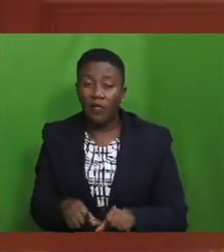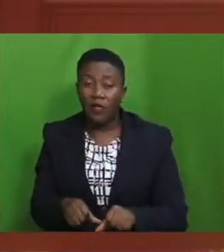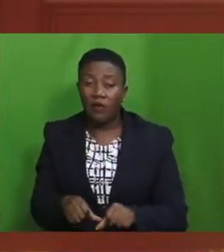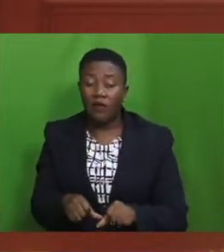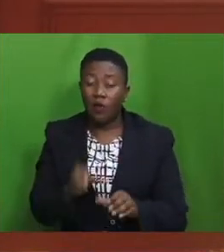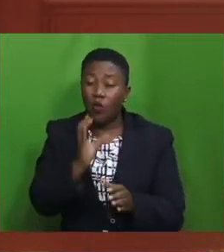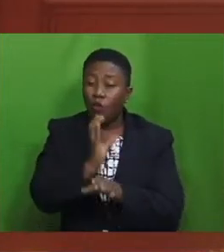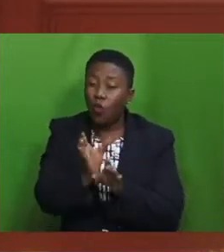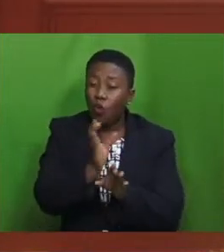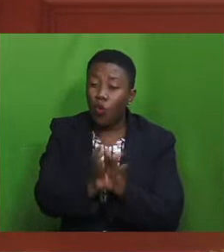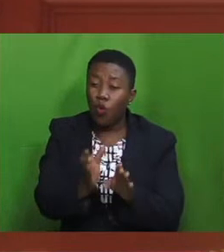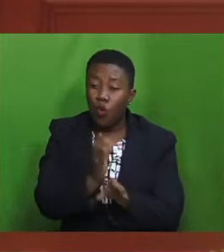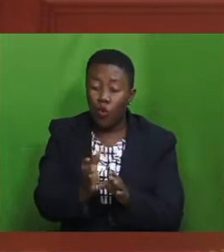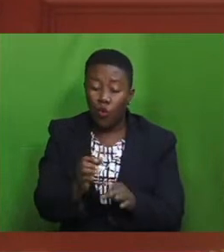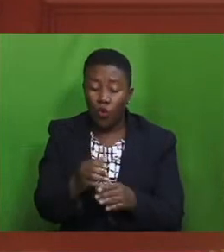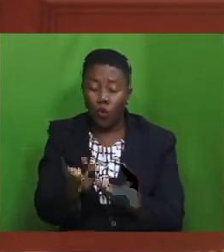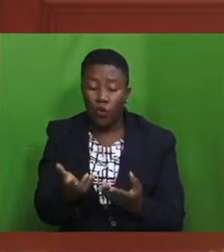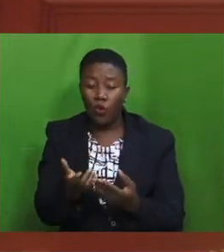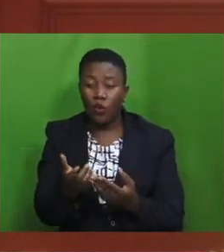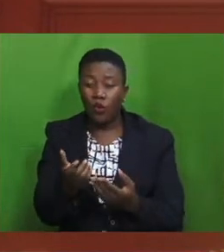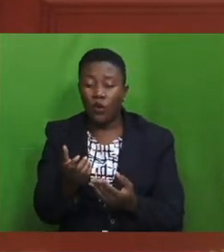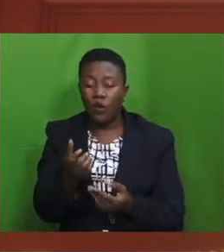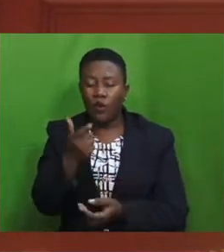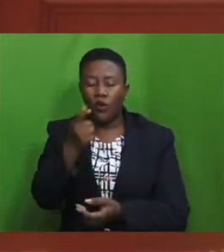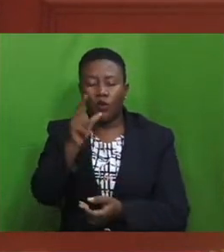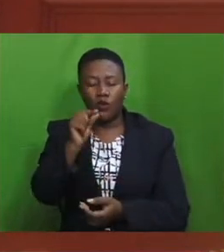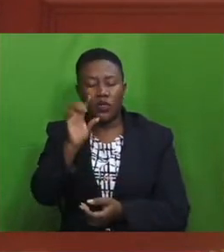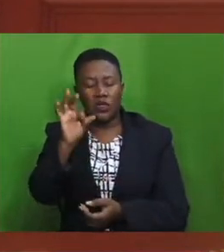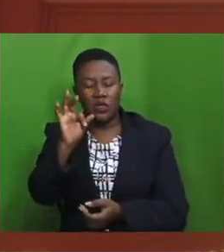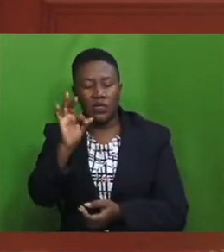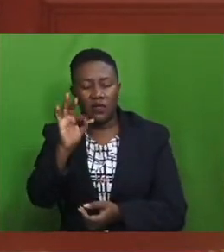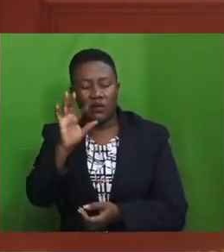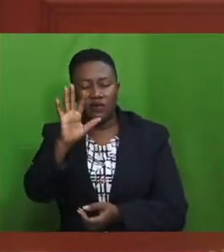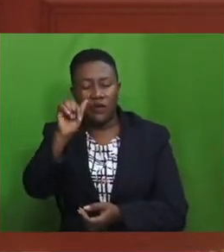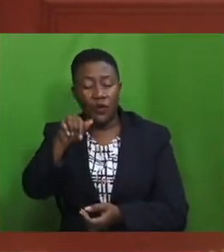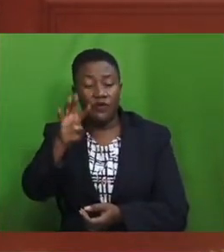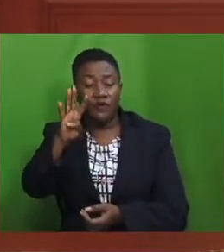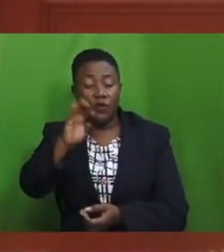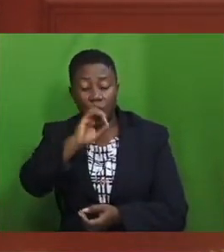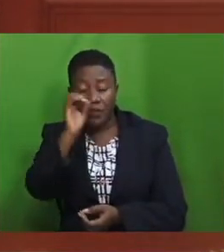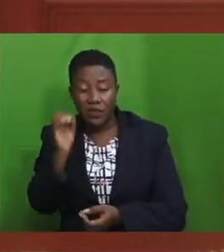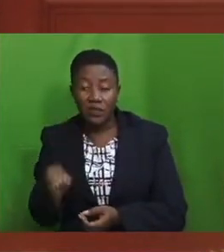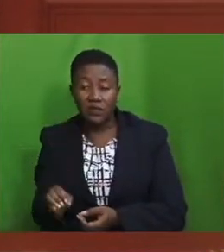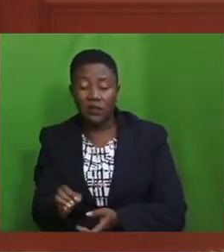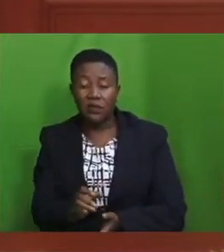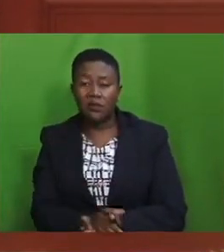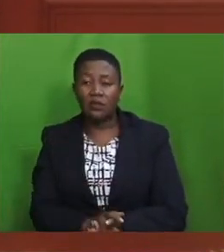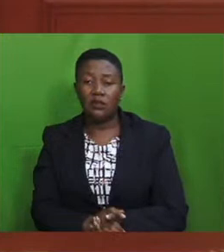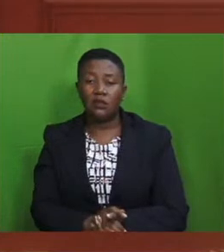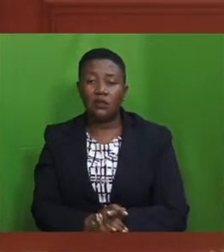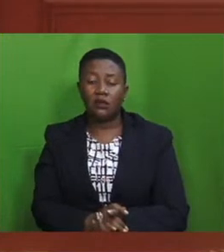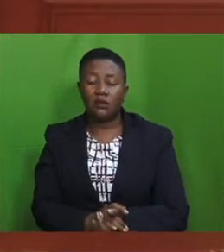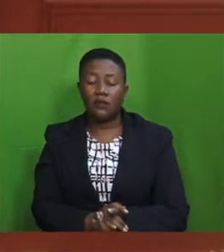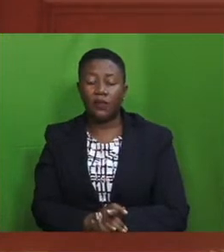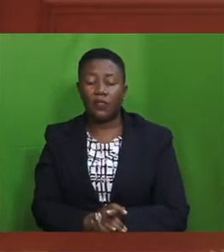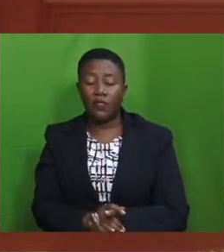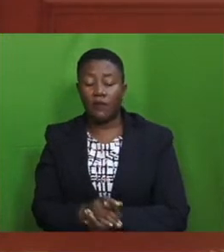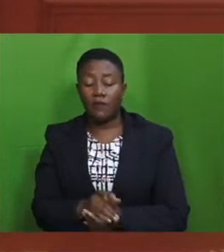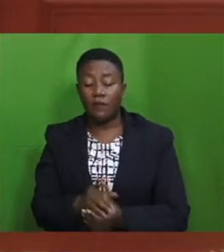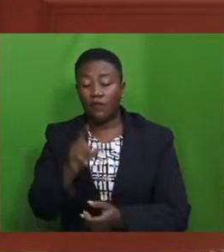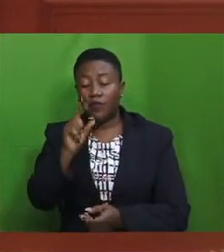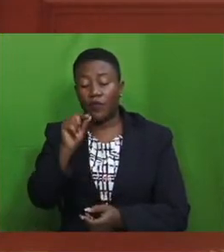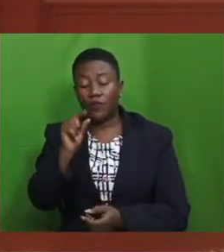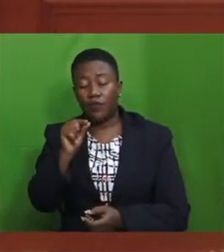cocoa sector will do, 2019 was 5.4%. So 2020,